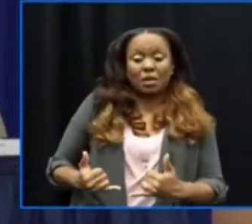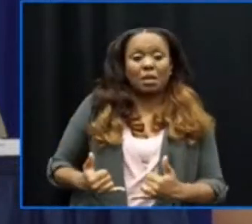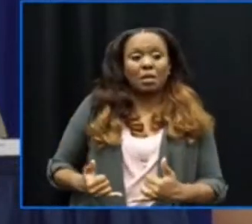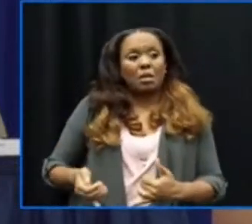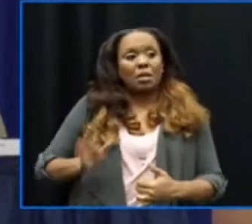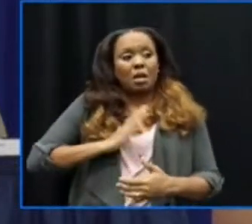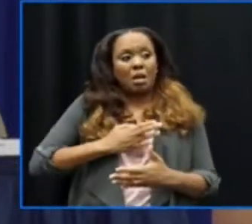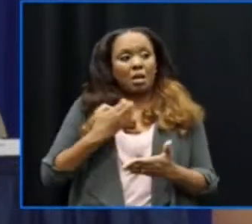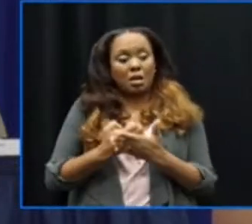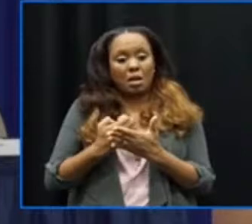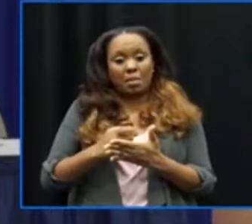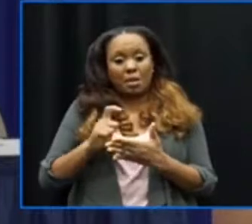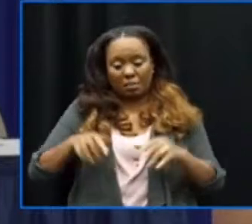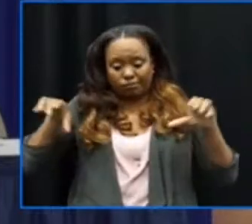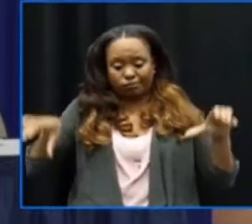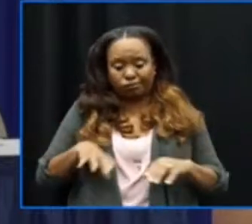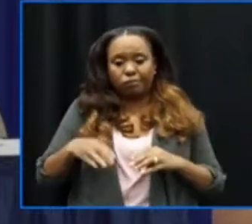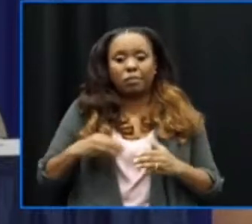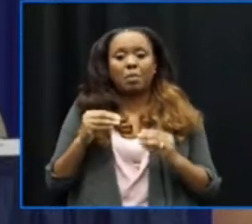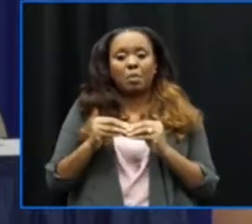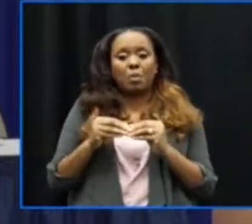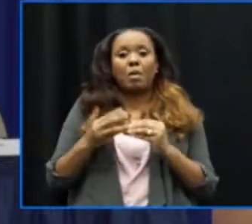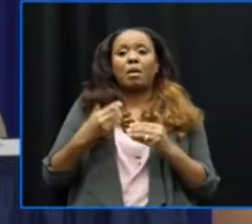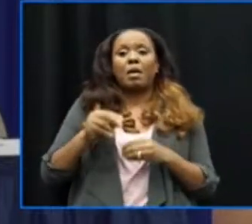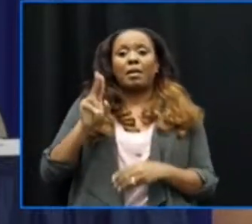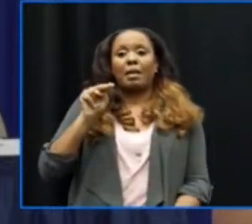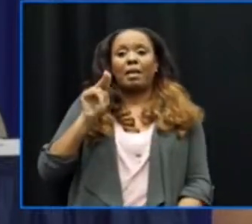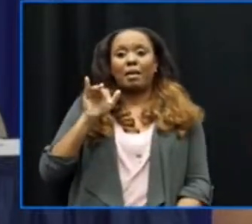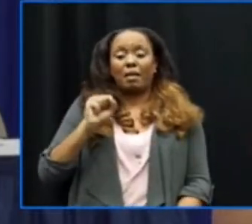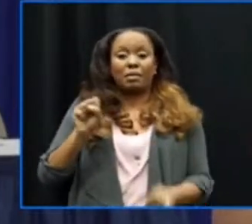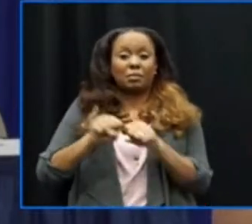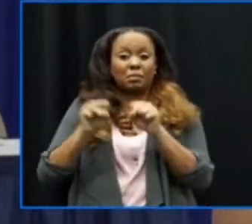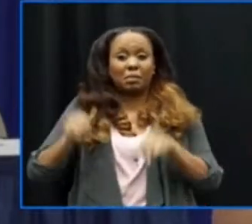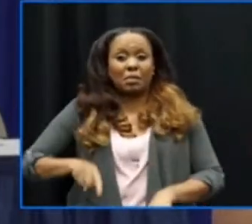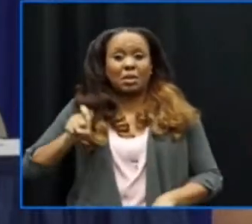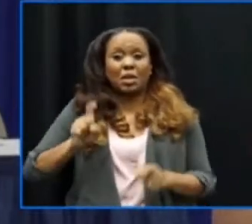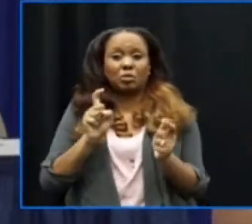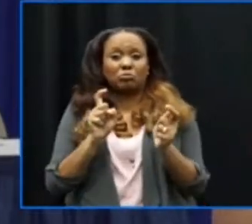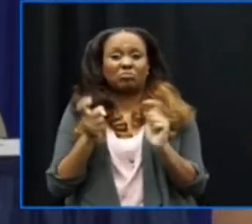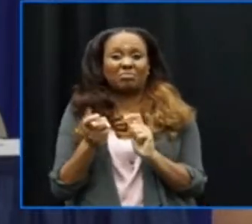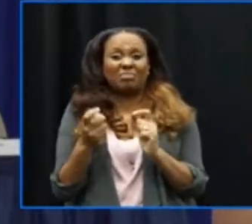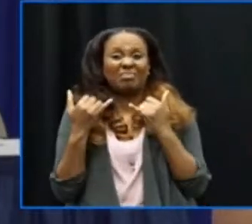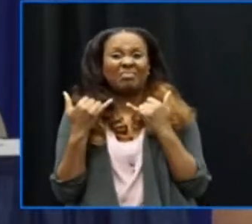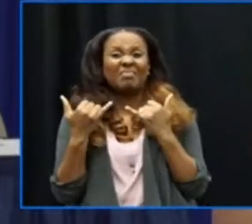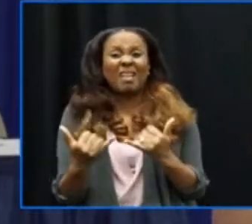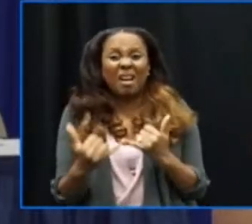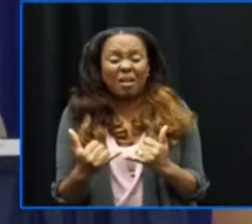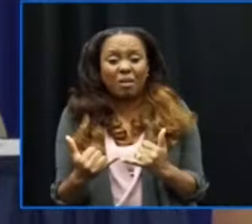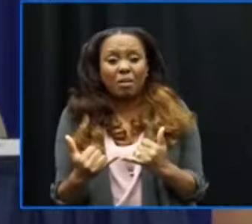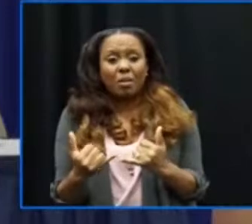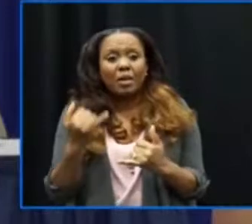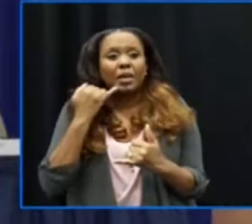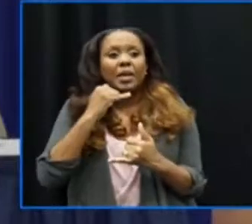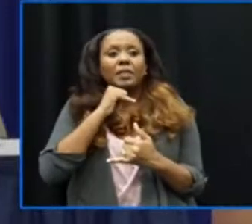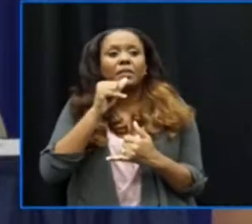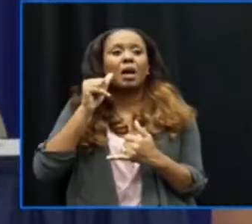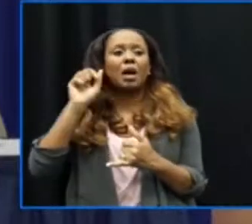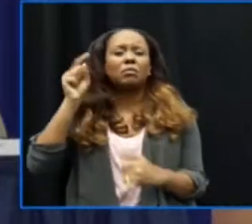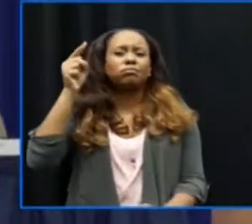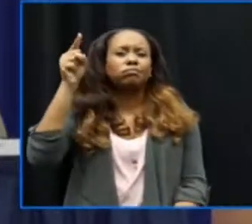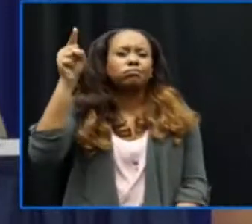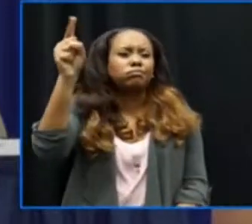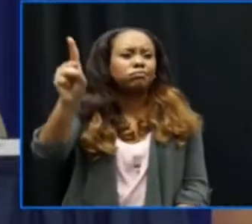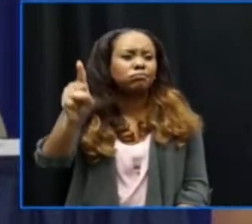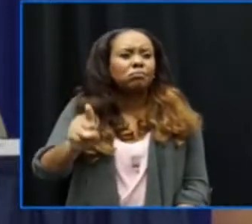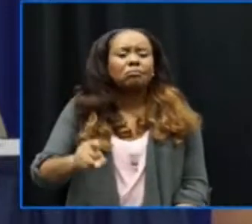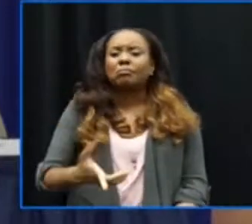going and the NIS system reformed in a way that it is sustainable and equitable